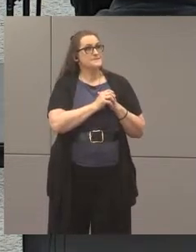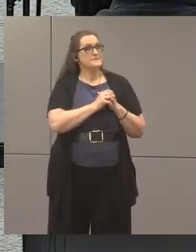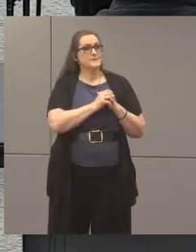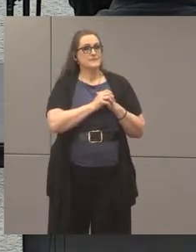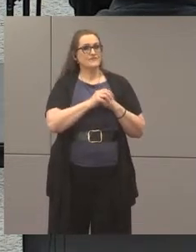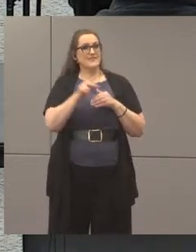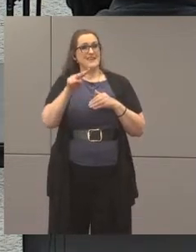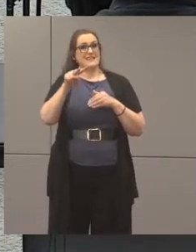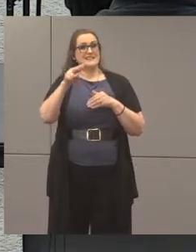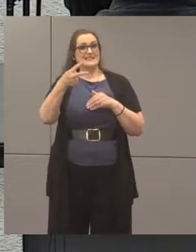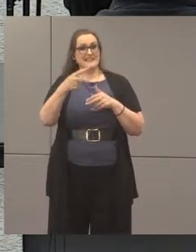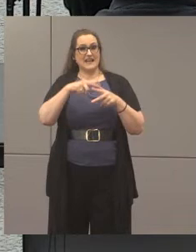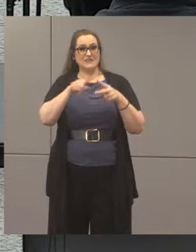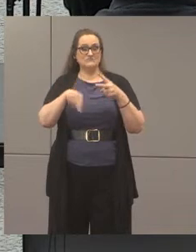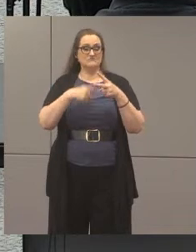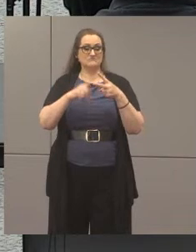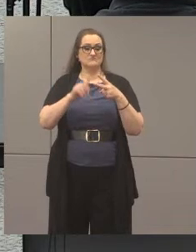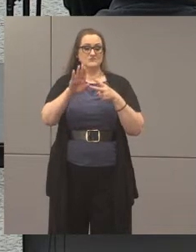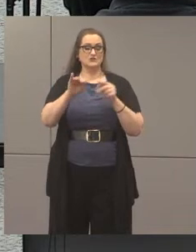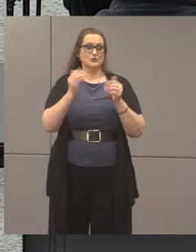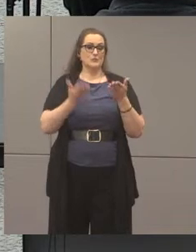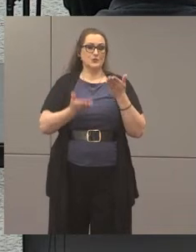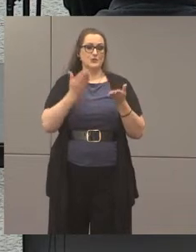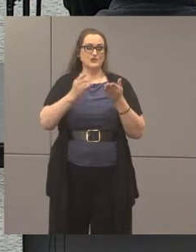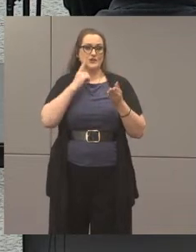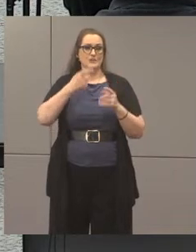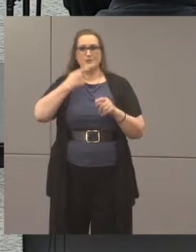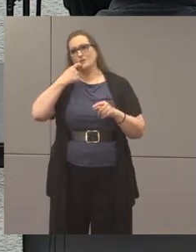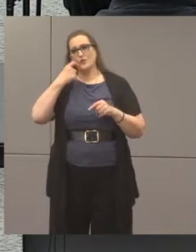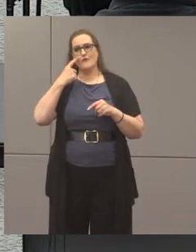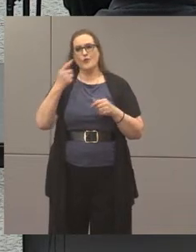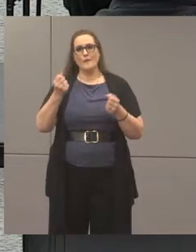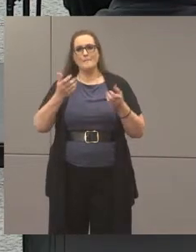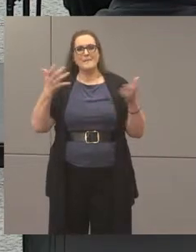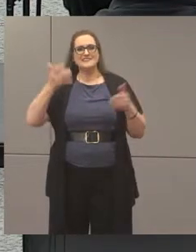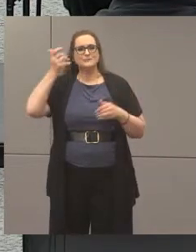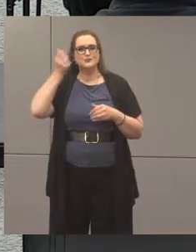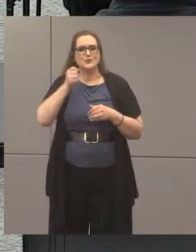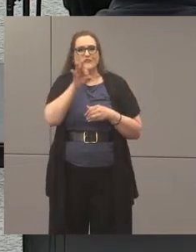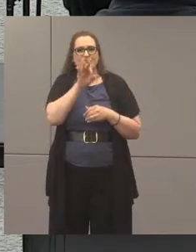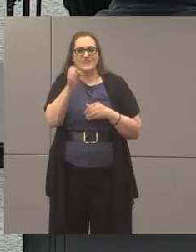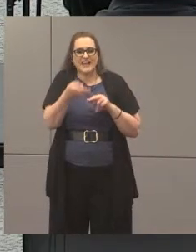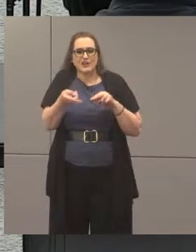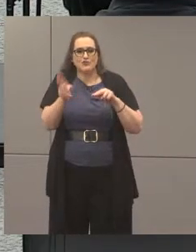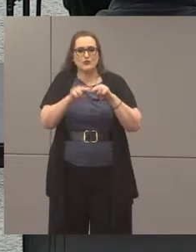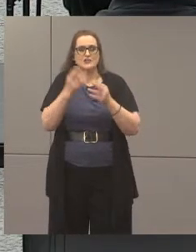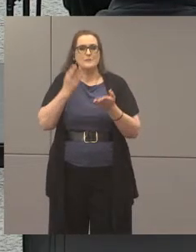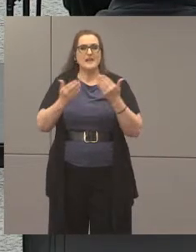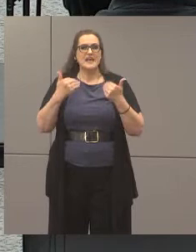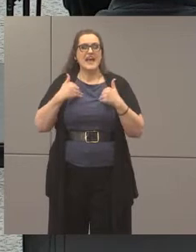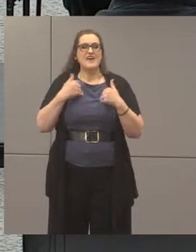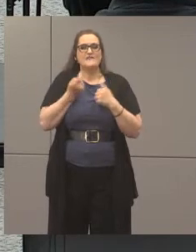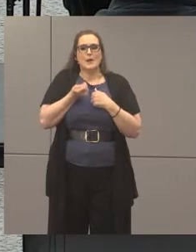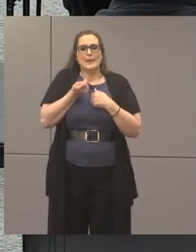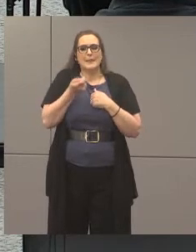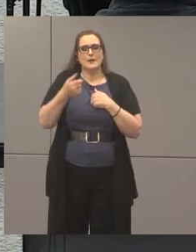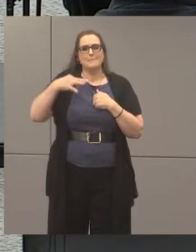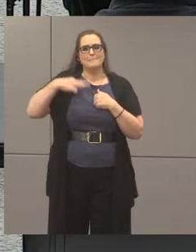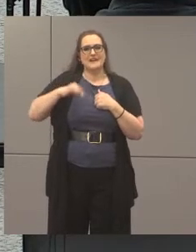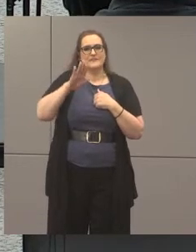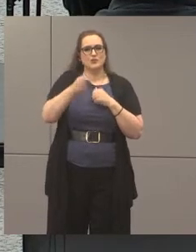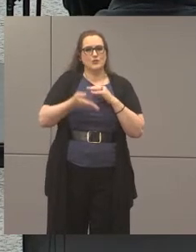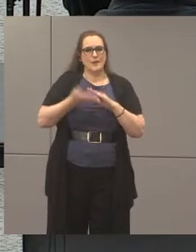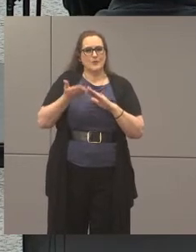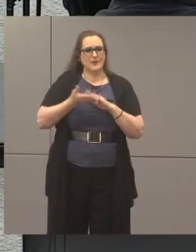The second part is you are potentially on the hook for a massive subscription fee increase. It may have very little benefit to your